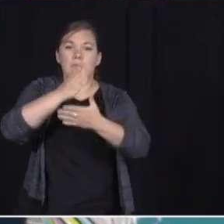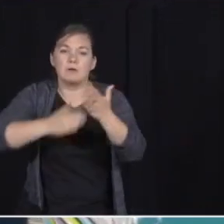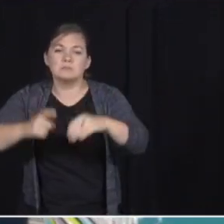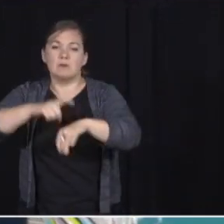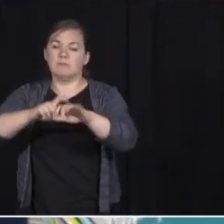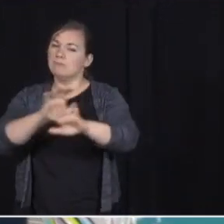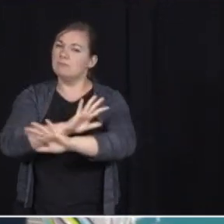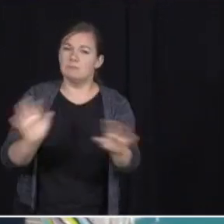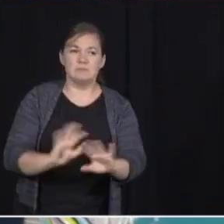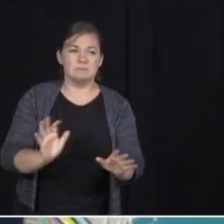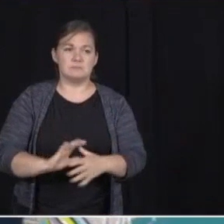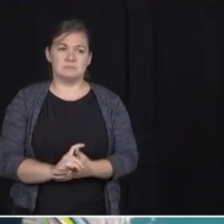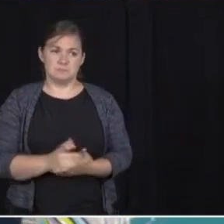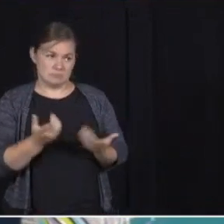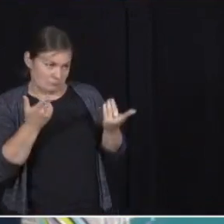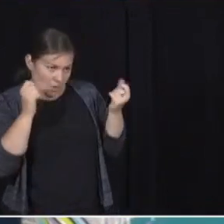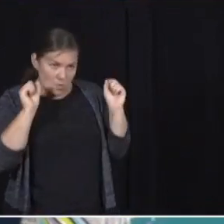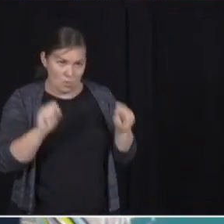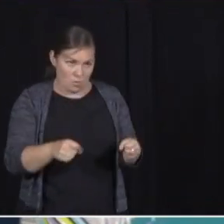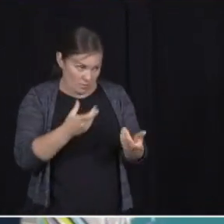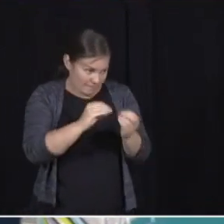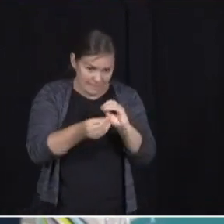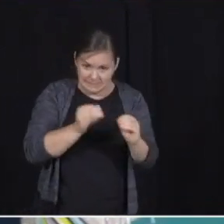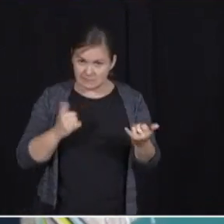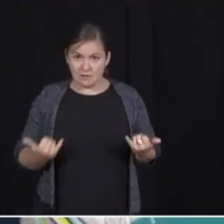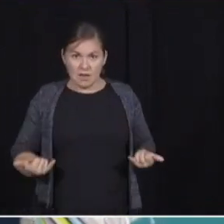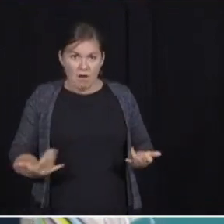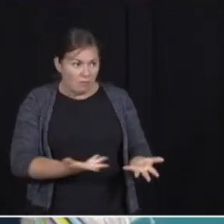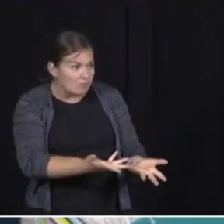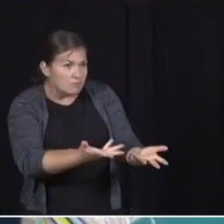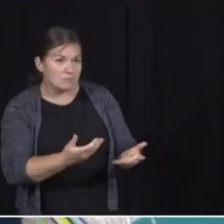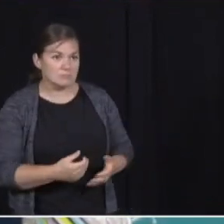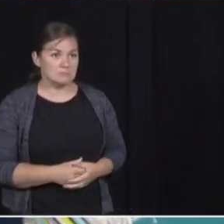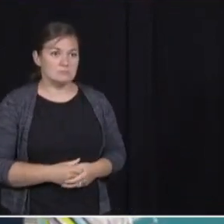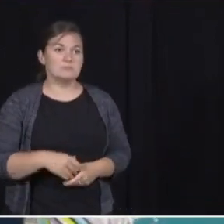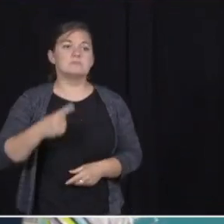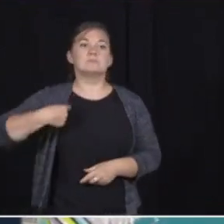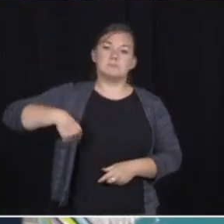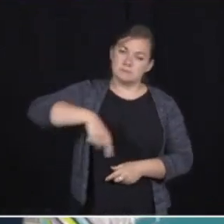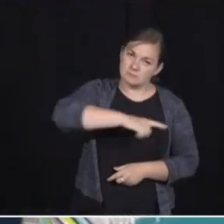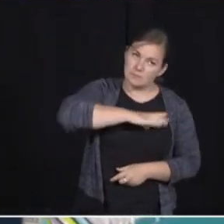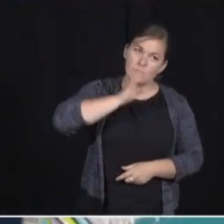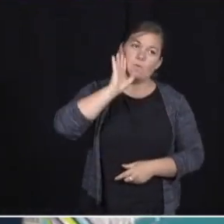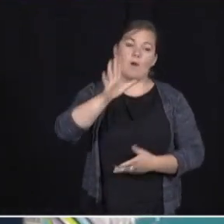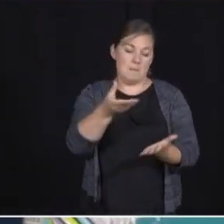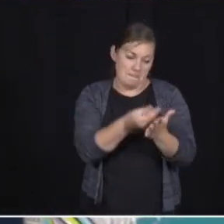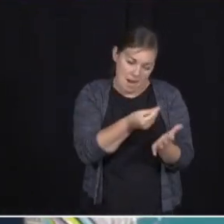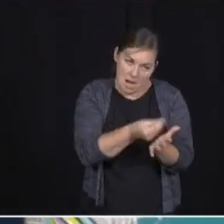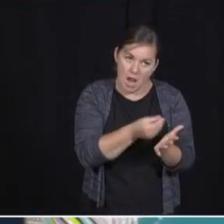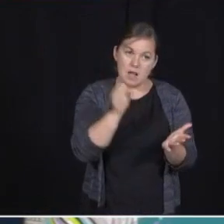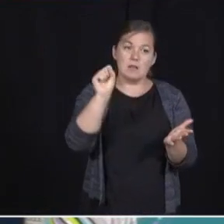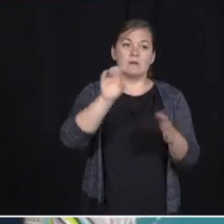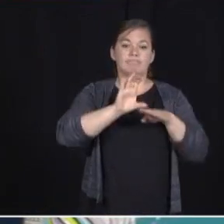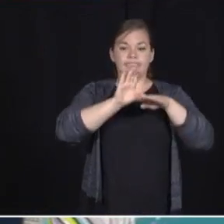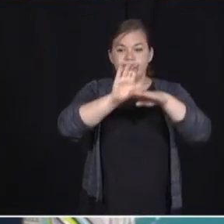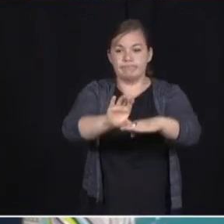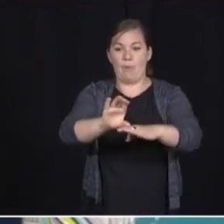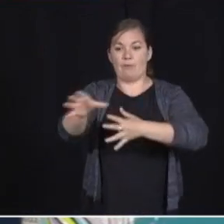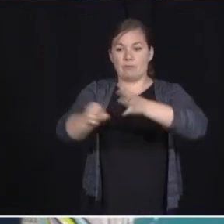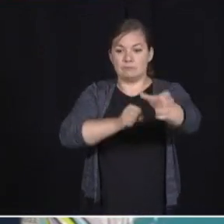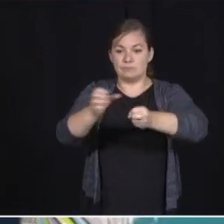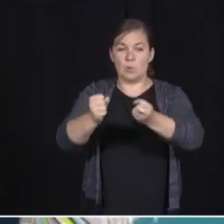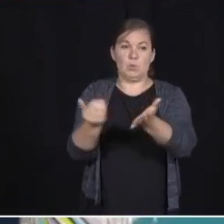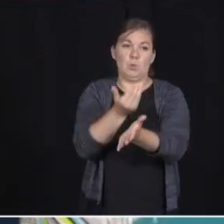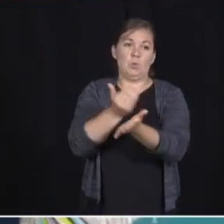this problem right now? Well, we're going to have money there to hire more staff. That's a priority. We just have to put